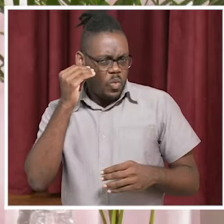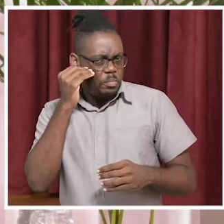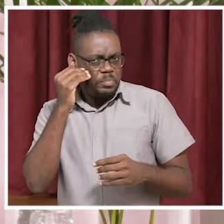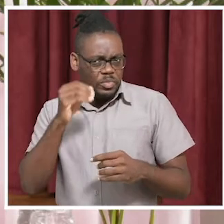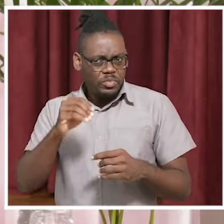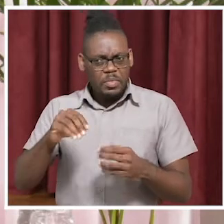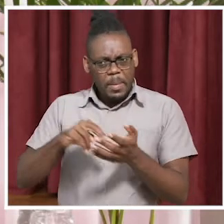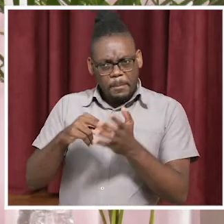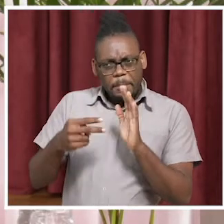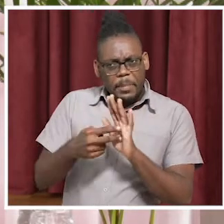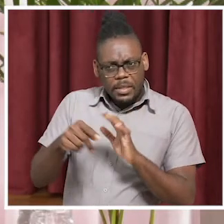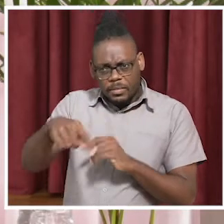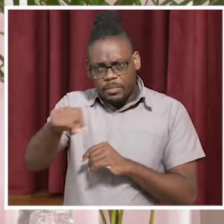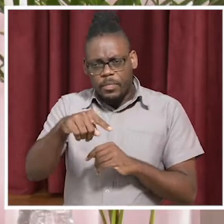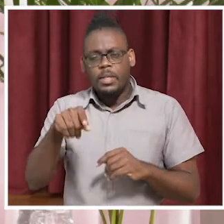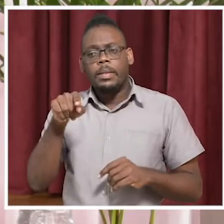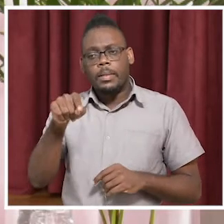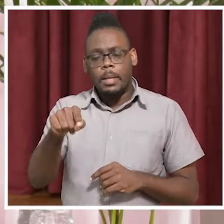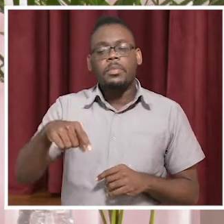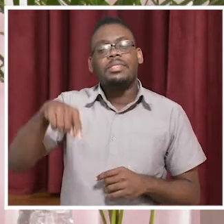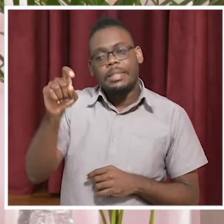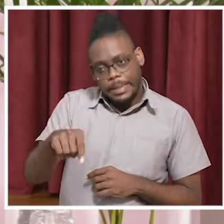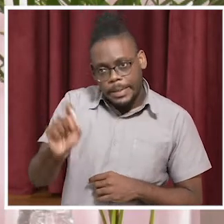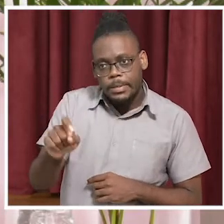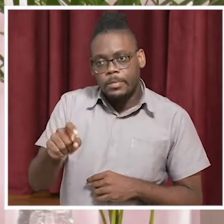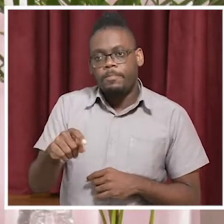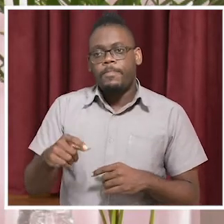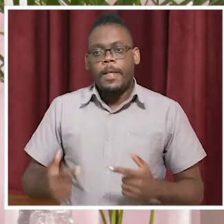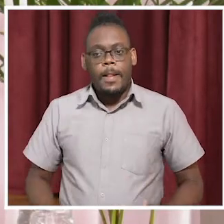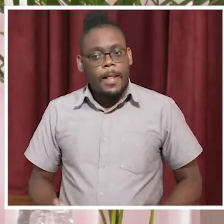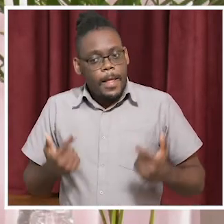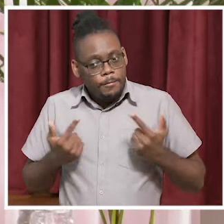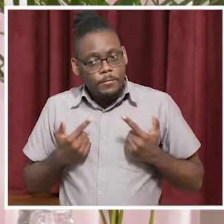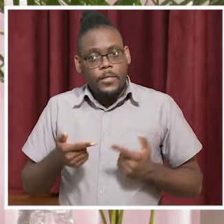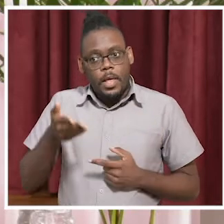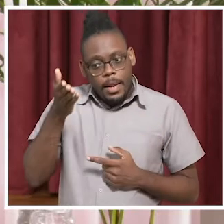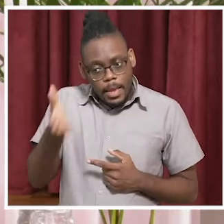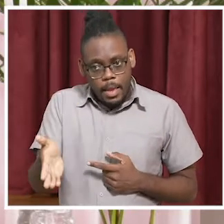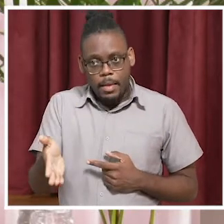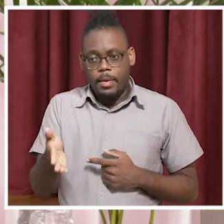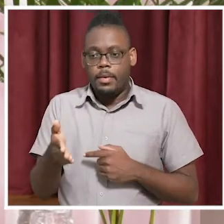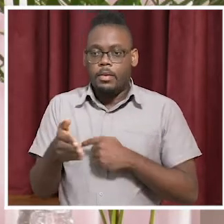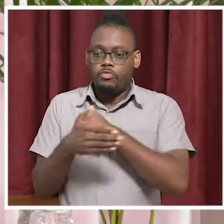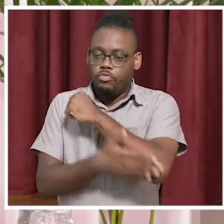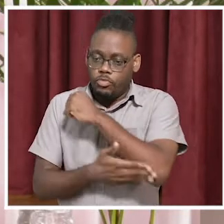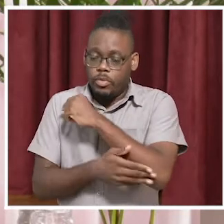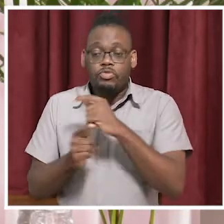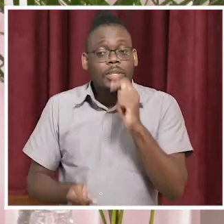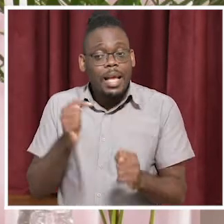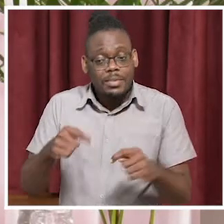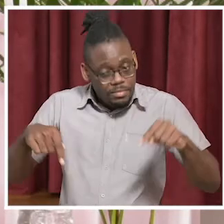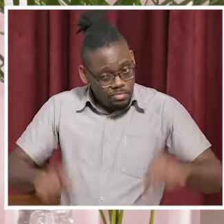that you must be legally residing in the country. Right. Right. So basic criteria for your elderly. So that is for the